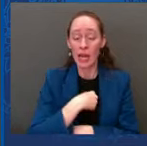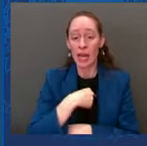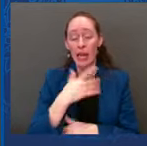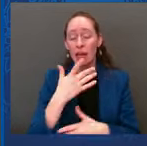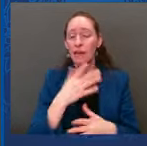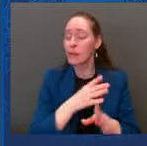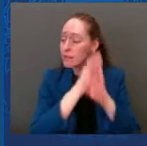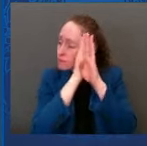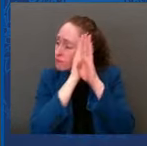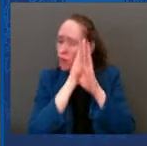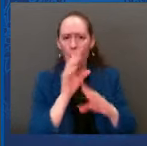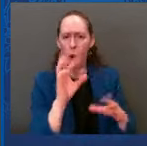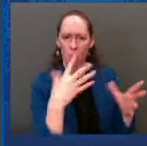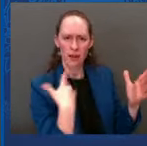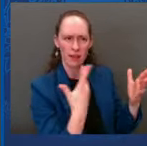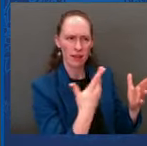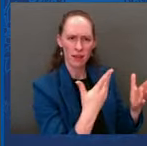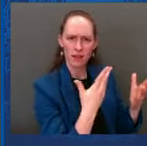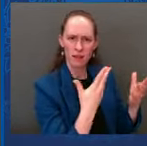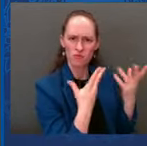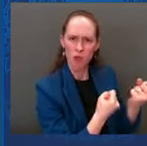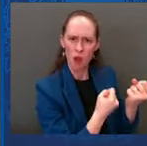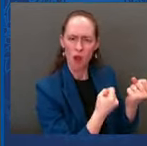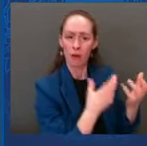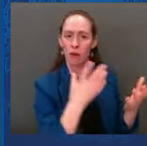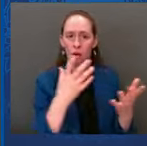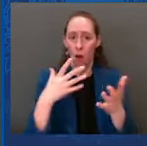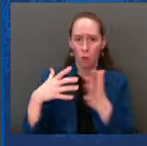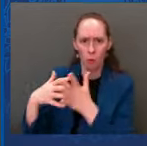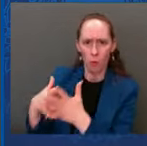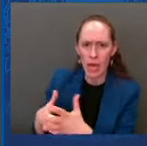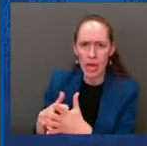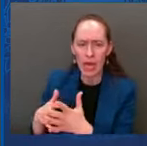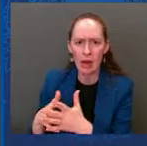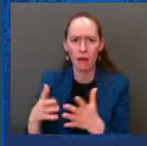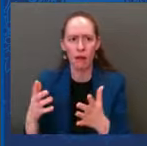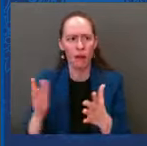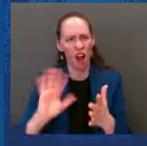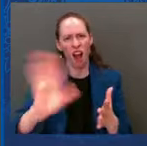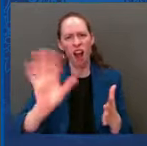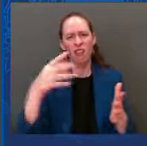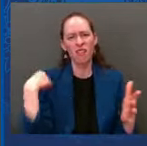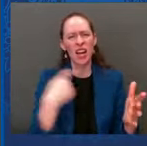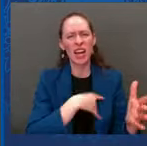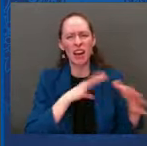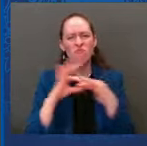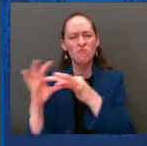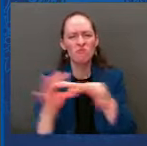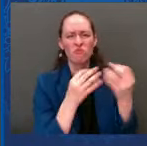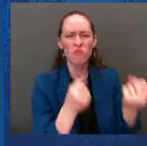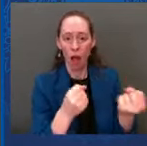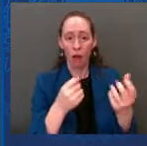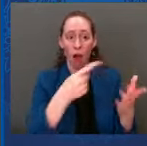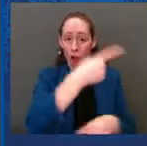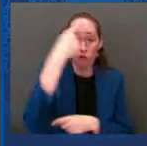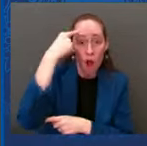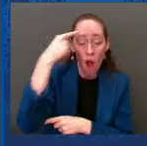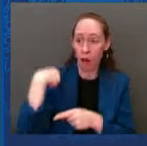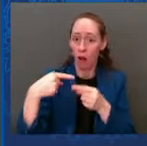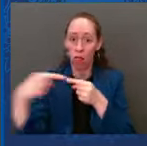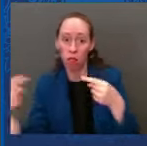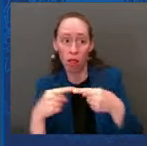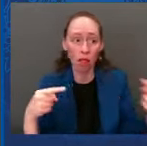Would we, all of our allies, be united or divided? 1 year later, we know the answer. We did respond. We would be